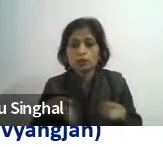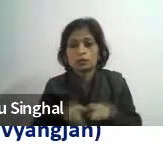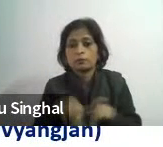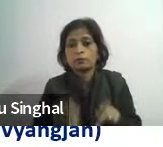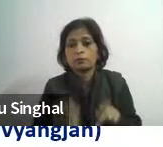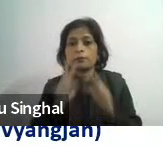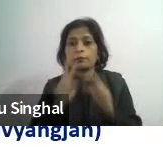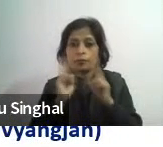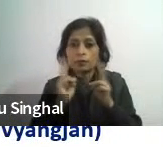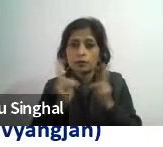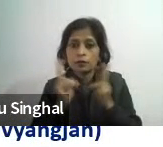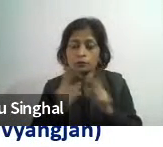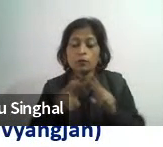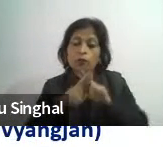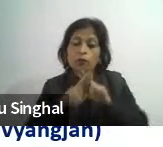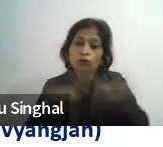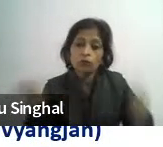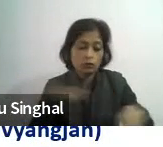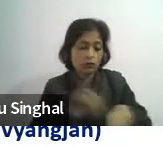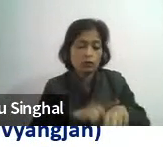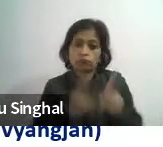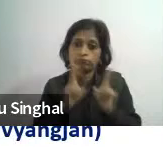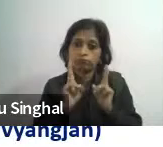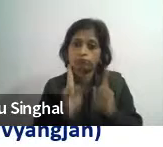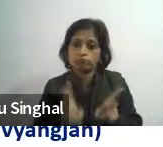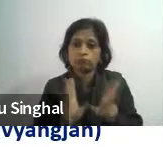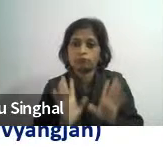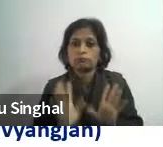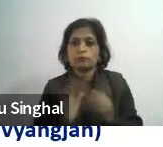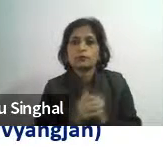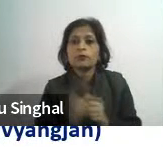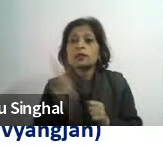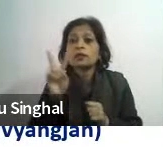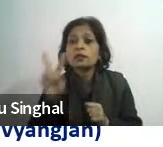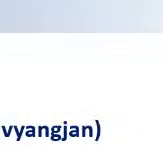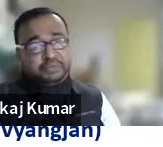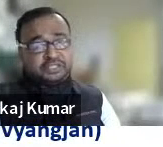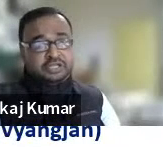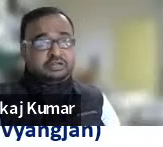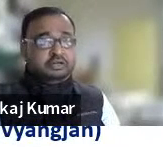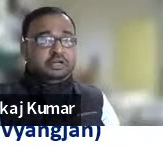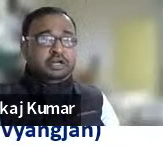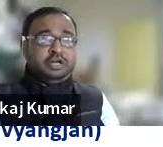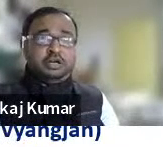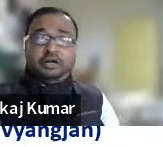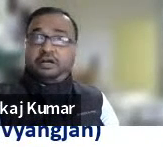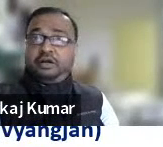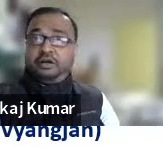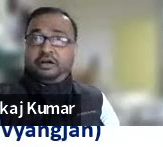throughout the session, in each and every session. And the second is they have to secure 70%